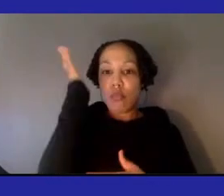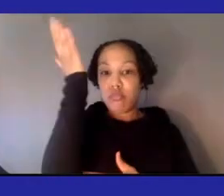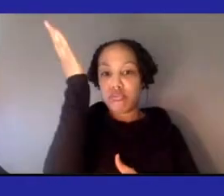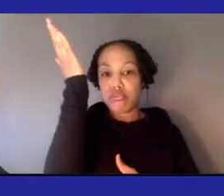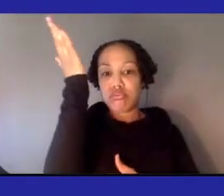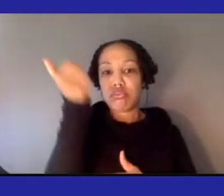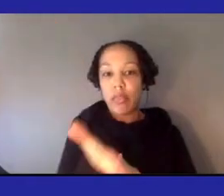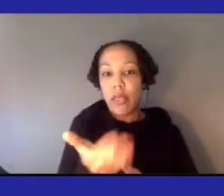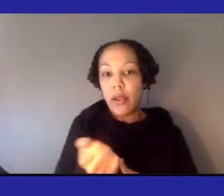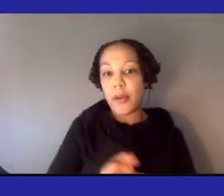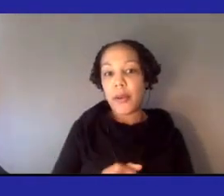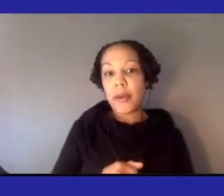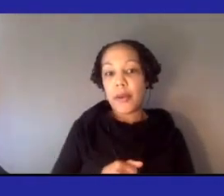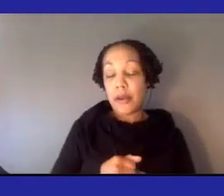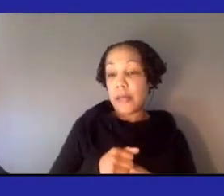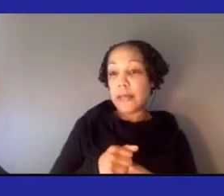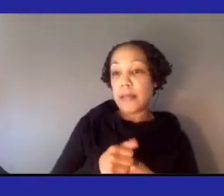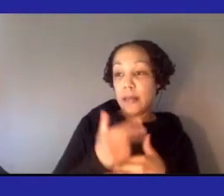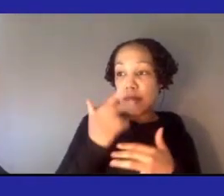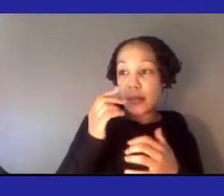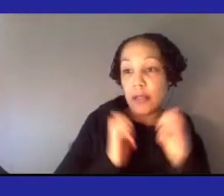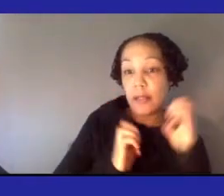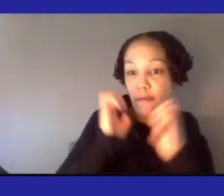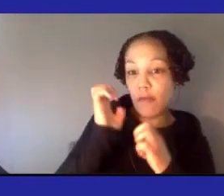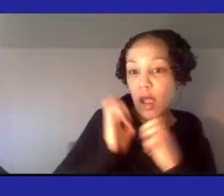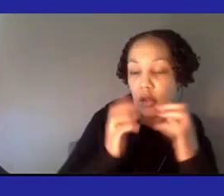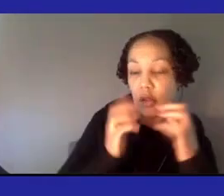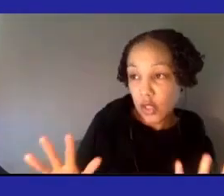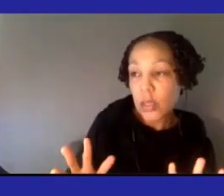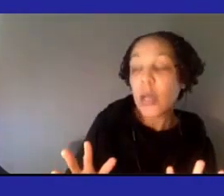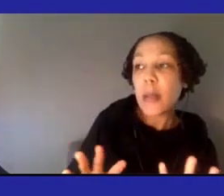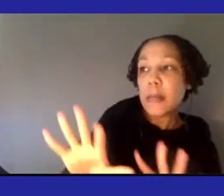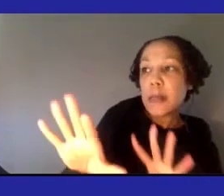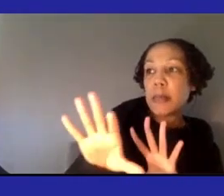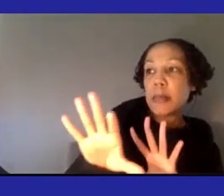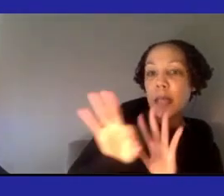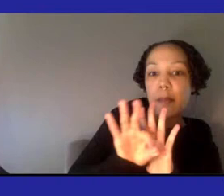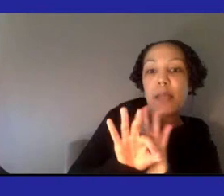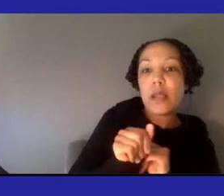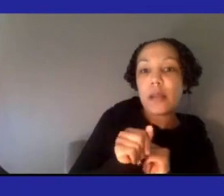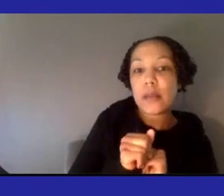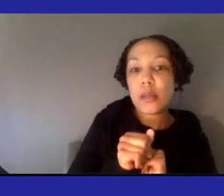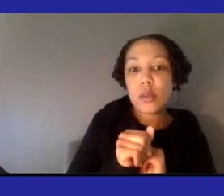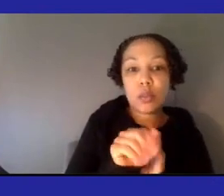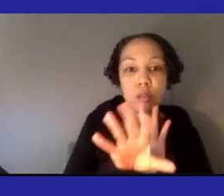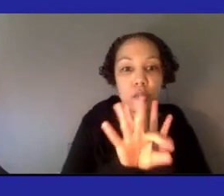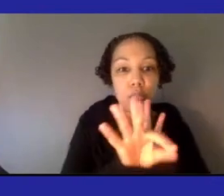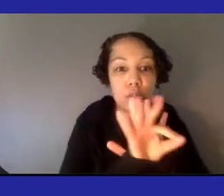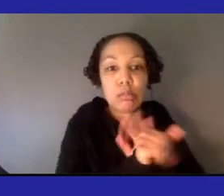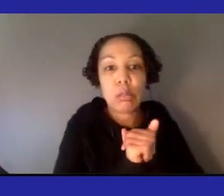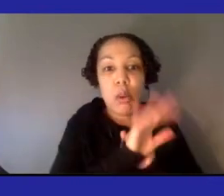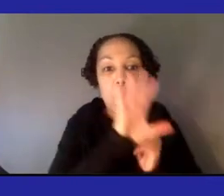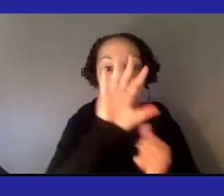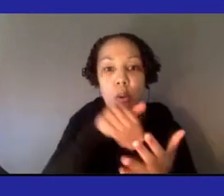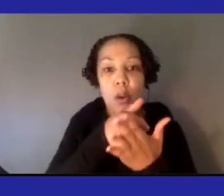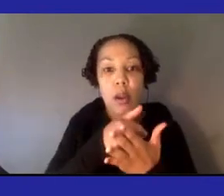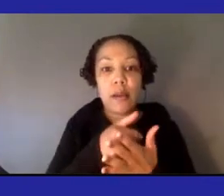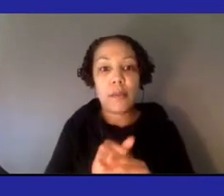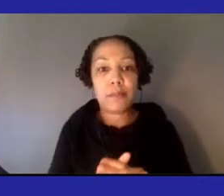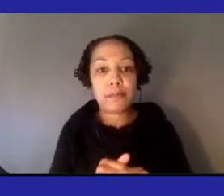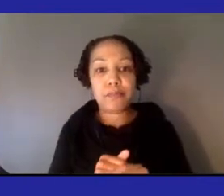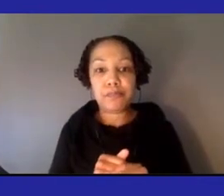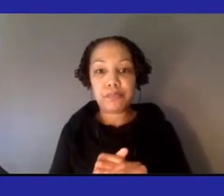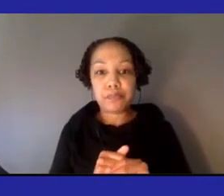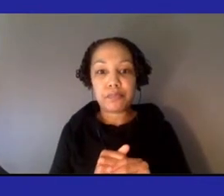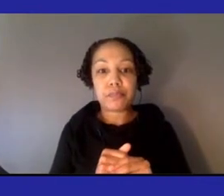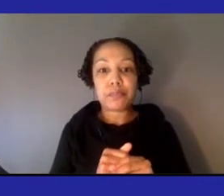thereafter the evaluation committee debriefed and submitted a final score, yielding as Gilbane as the highest rated proposer.